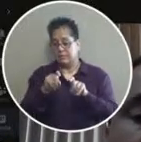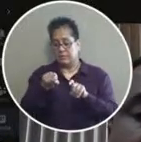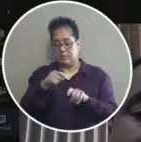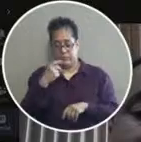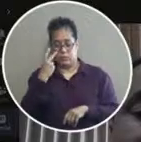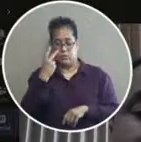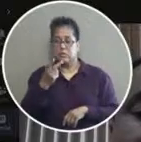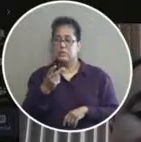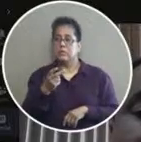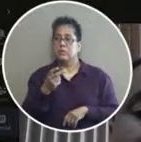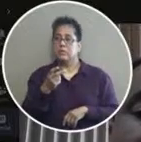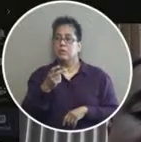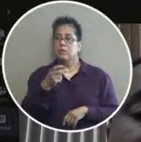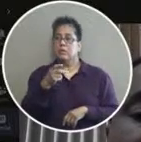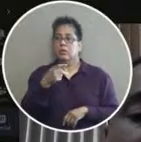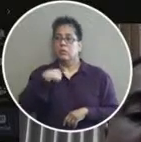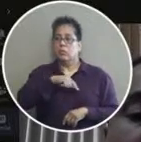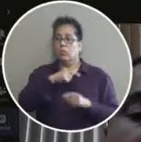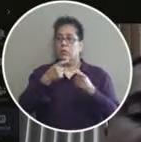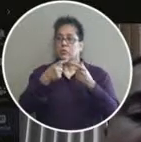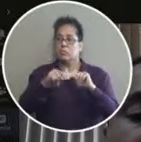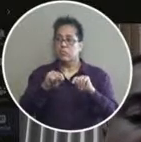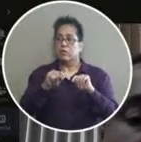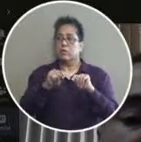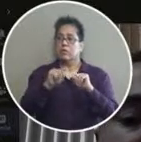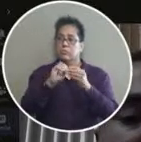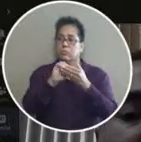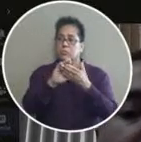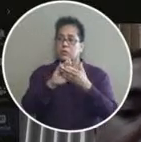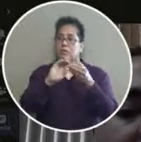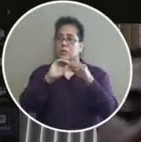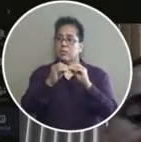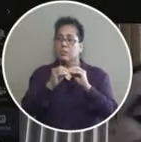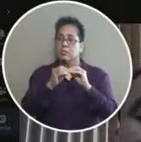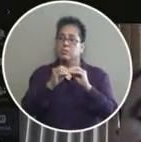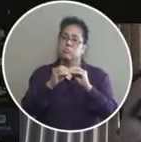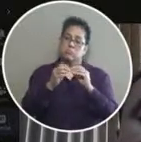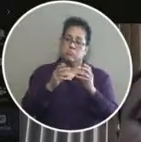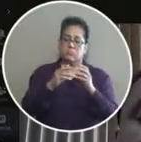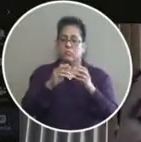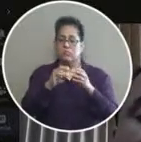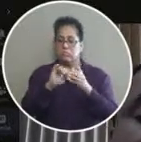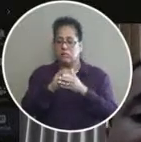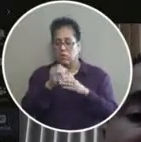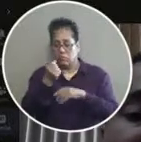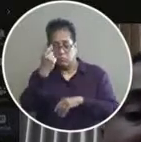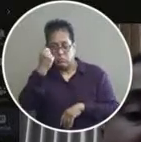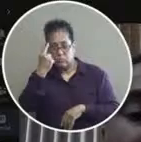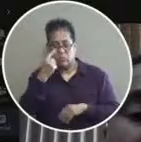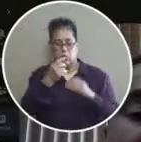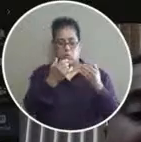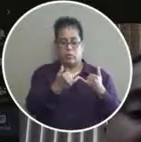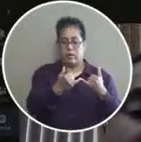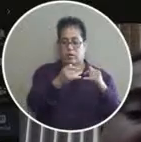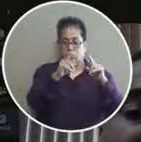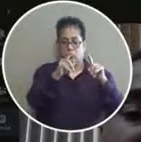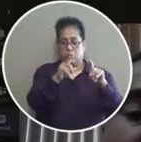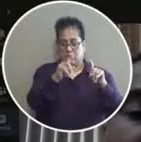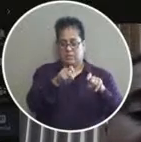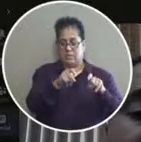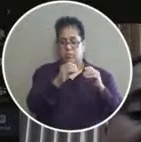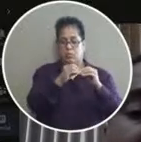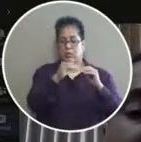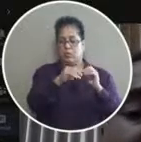you saw, we try to put numbers that are meaningful. And right now we're testing a lot more than